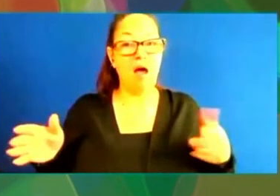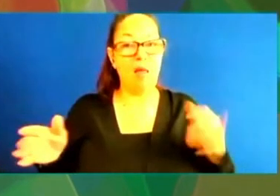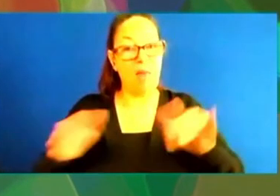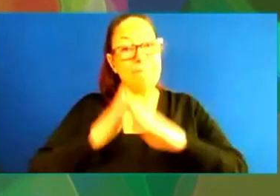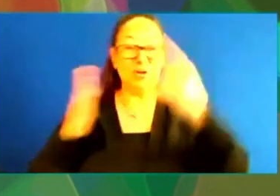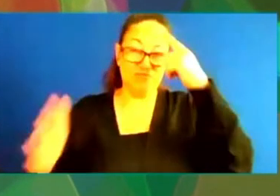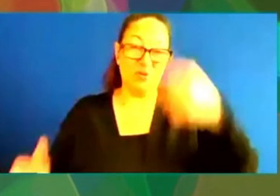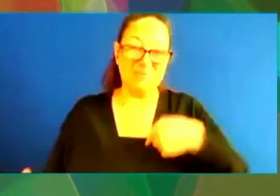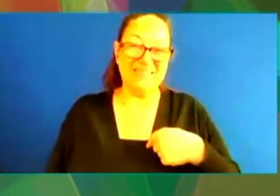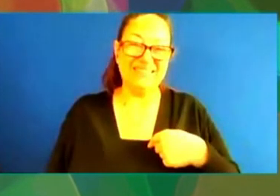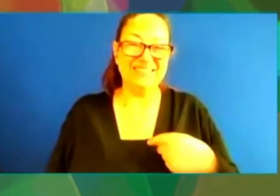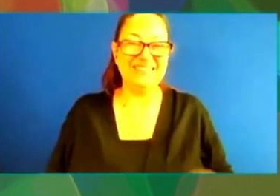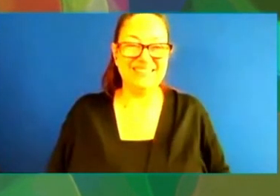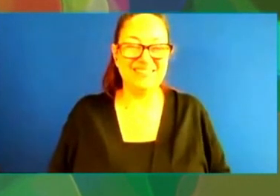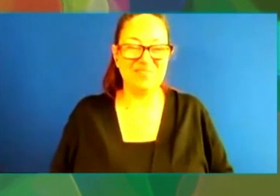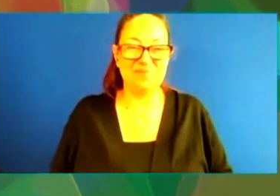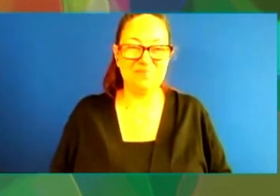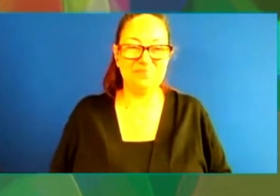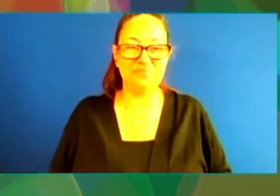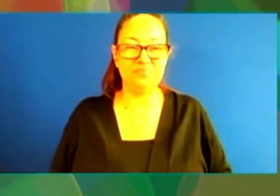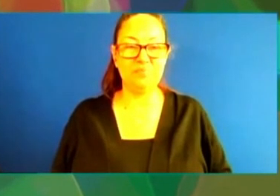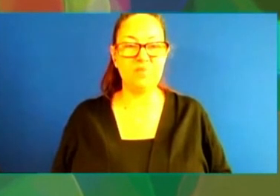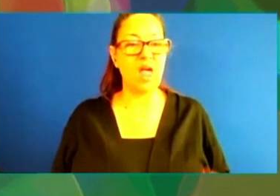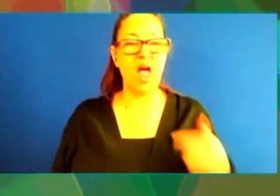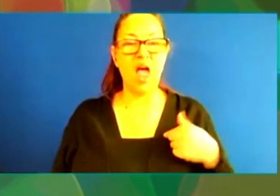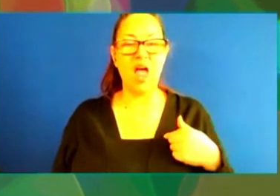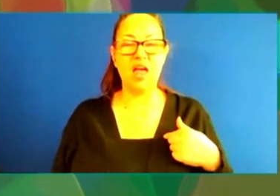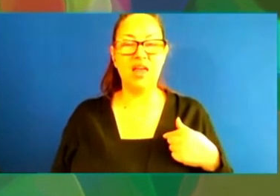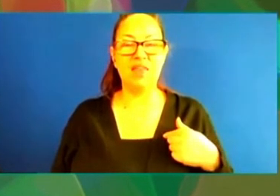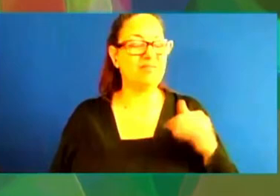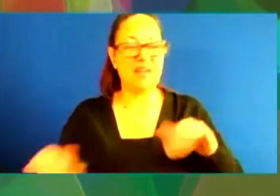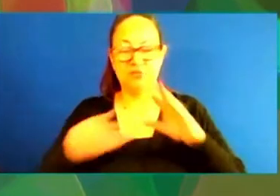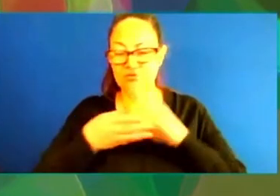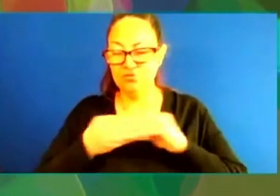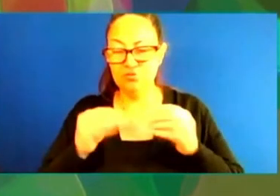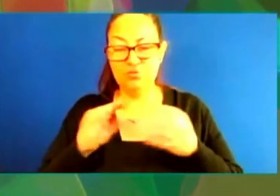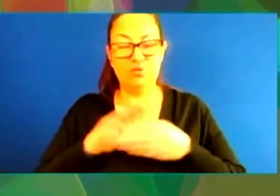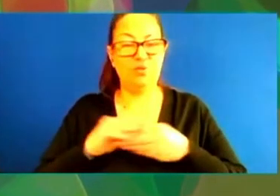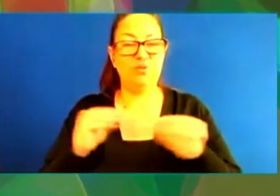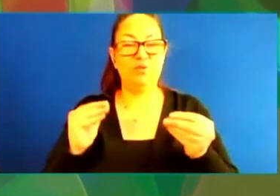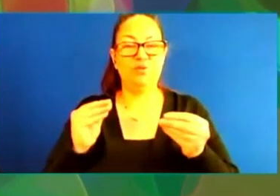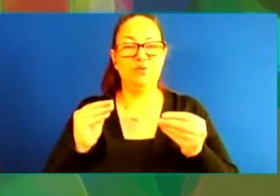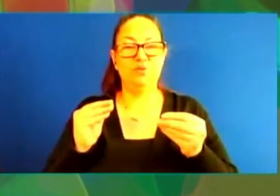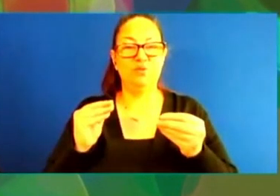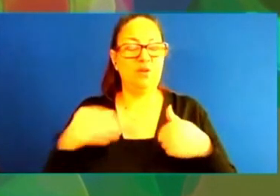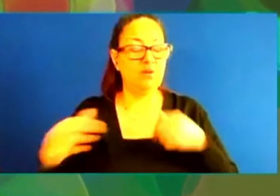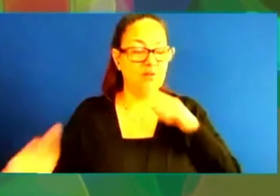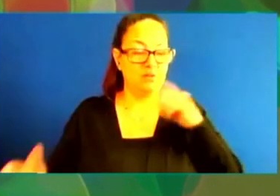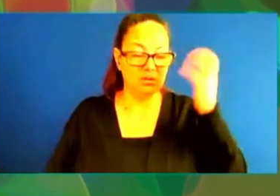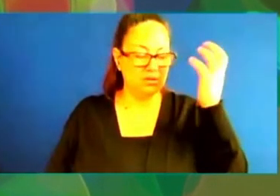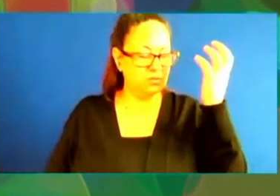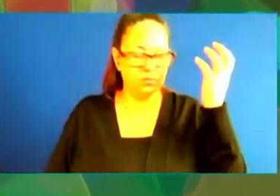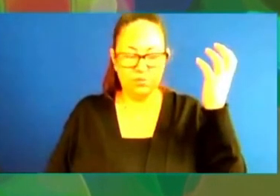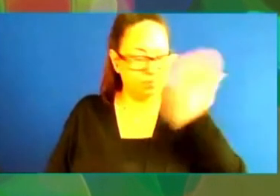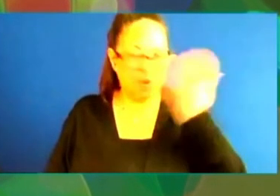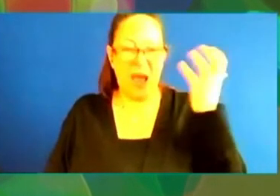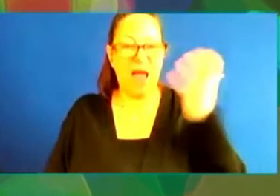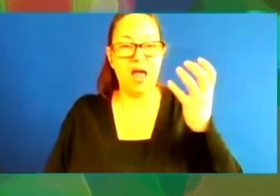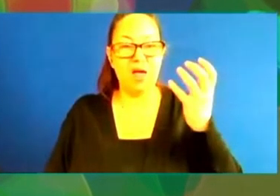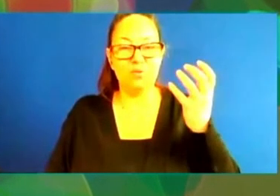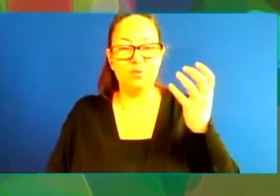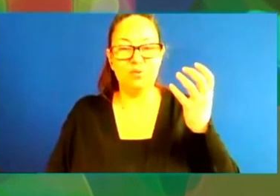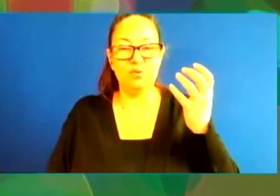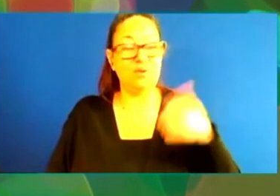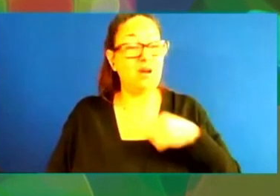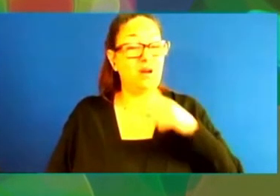for me. but I was just, the storytelling, it just blew me away. It's still, I highly recommend it to